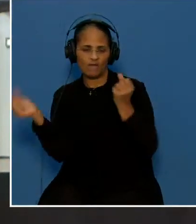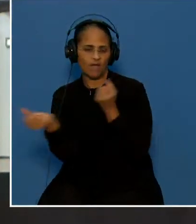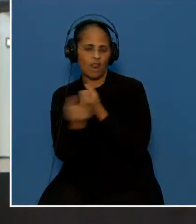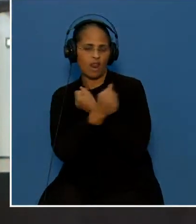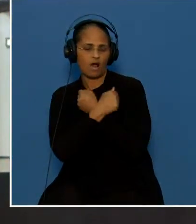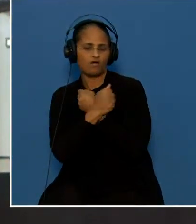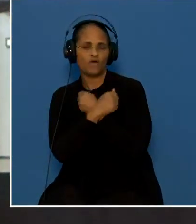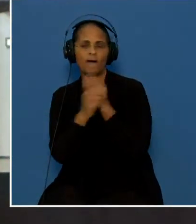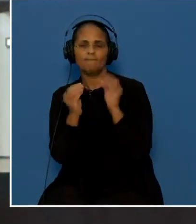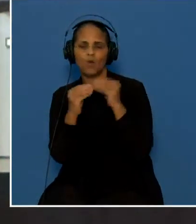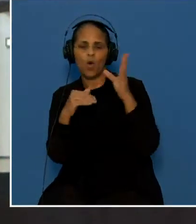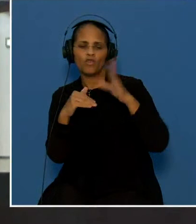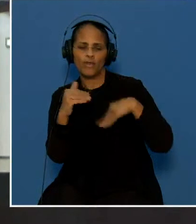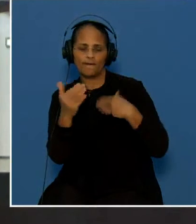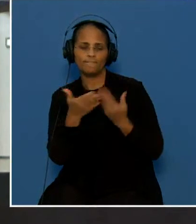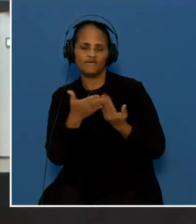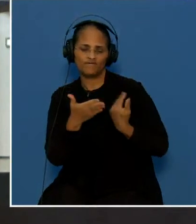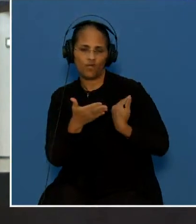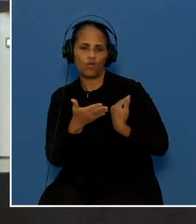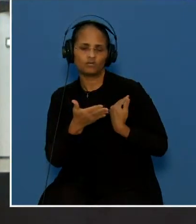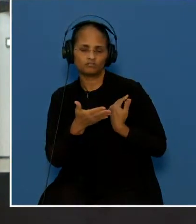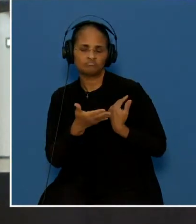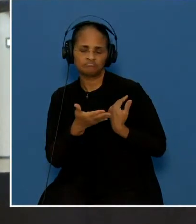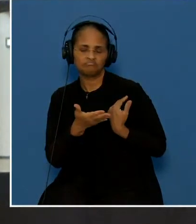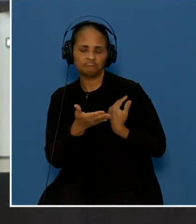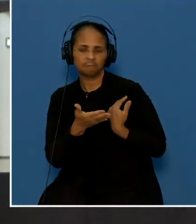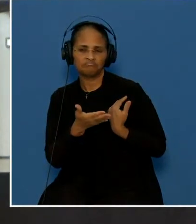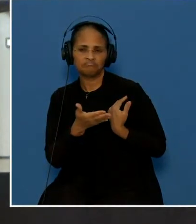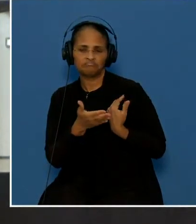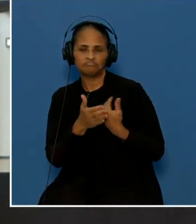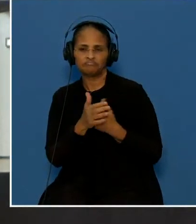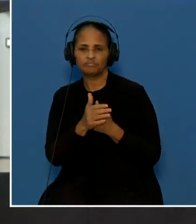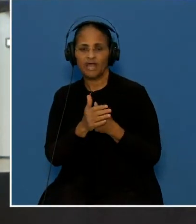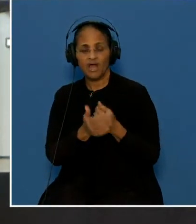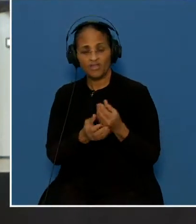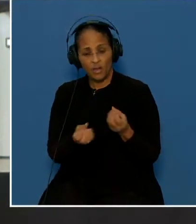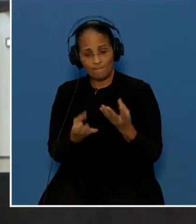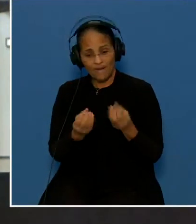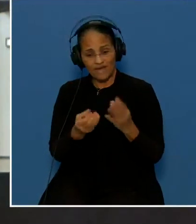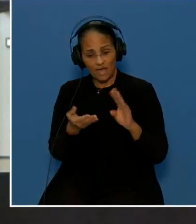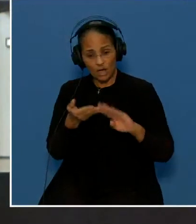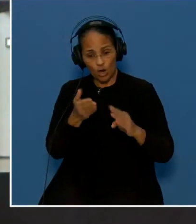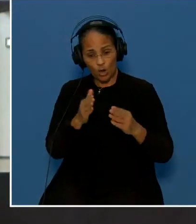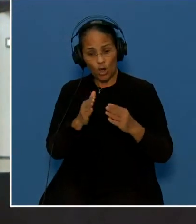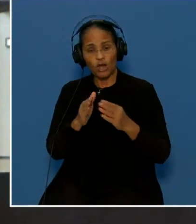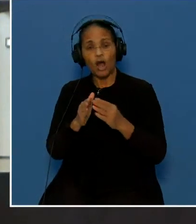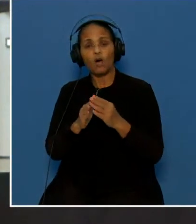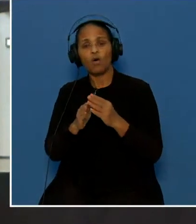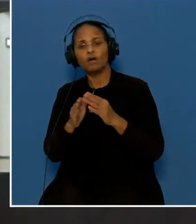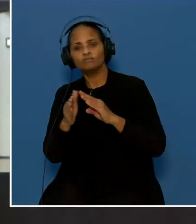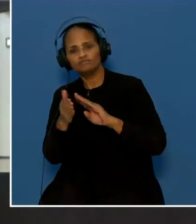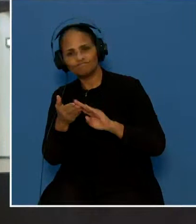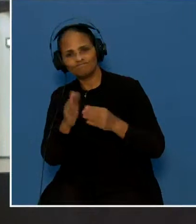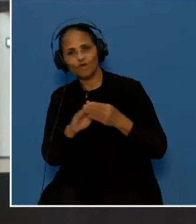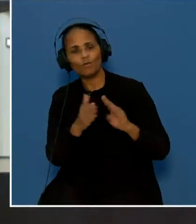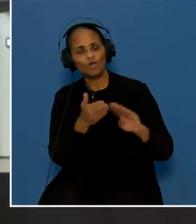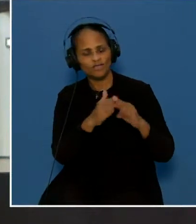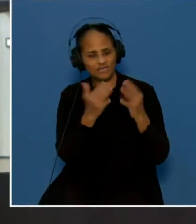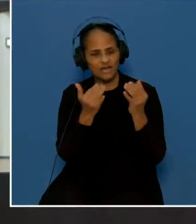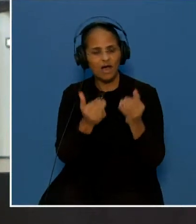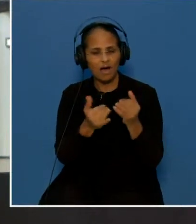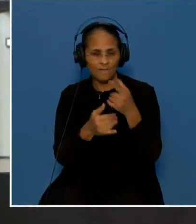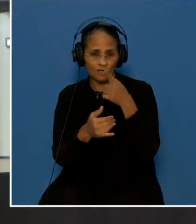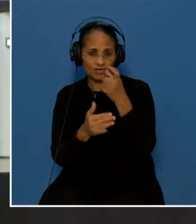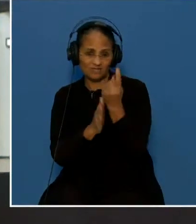other a little bit more than we perhaps did in the past. There are many in our community who, through